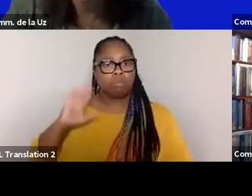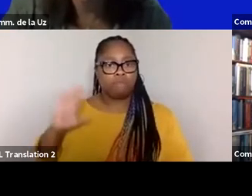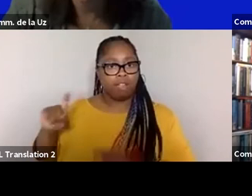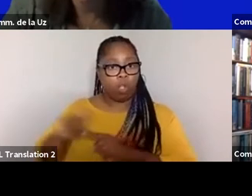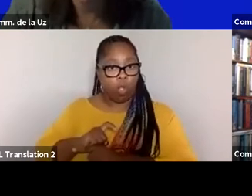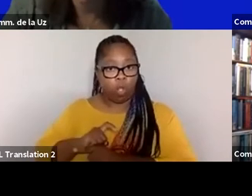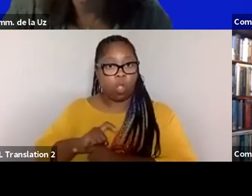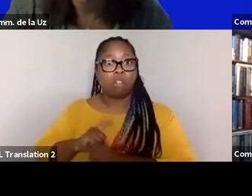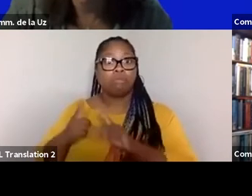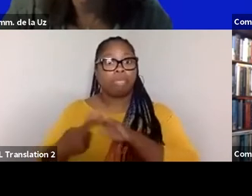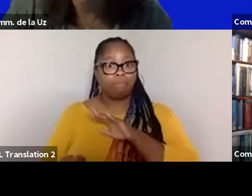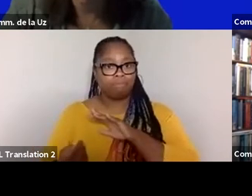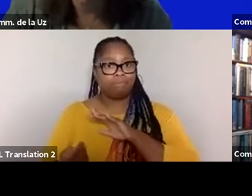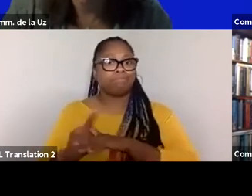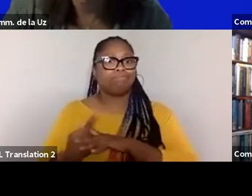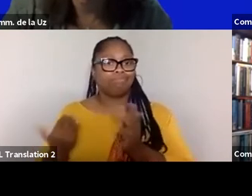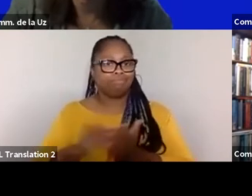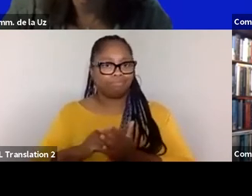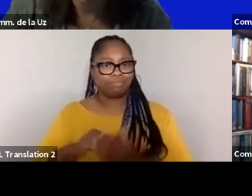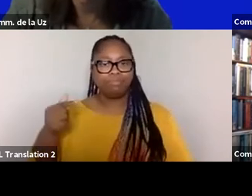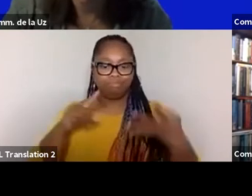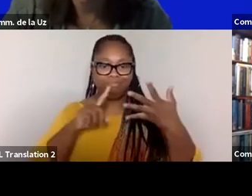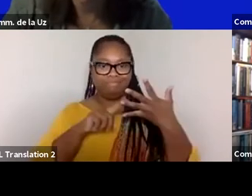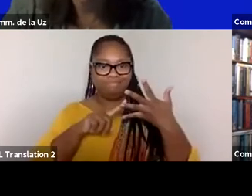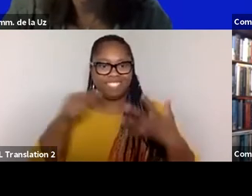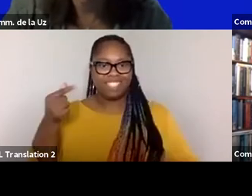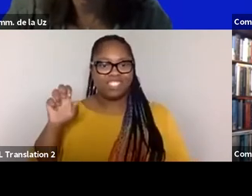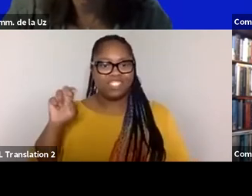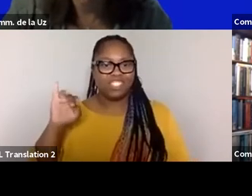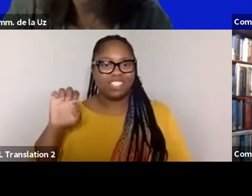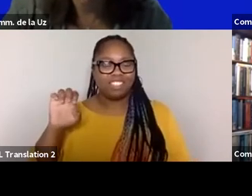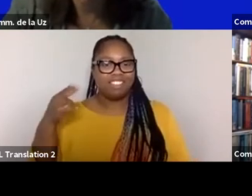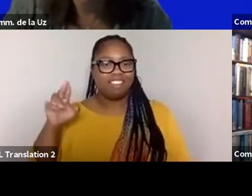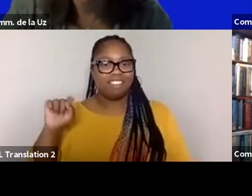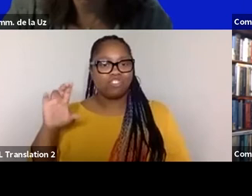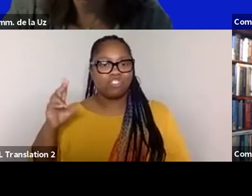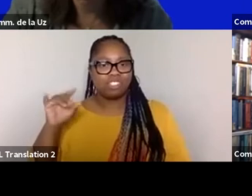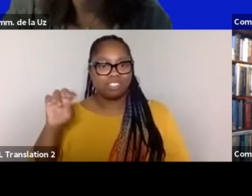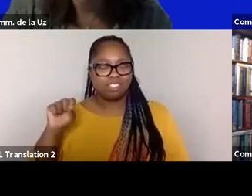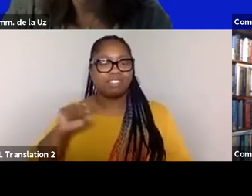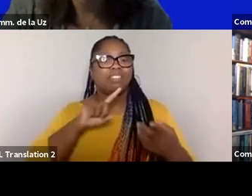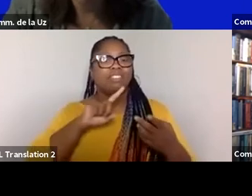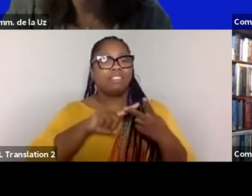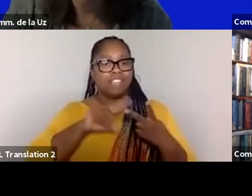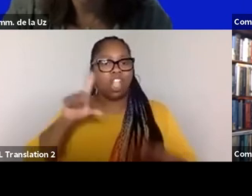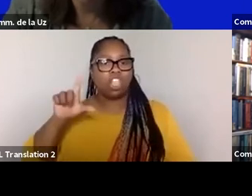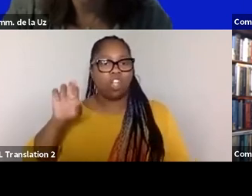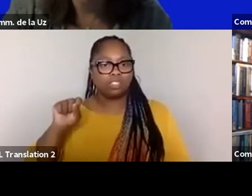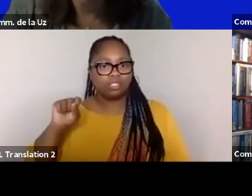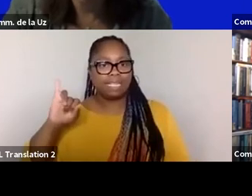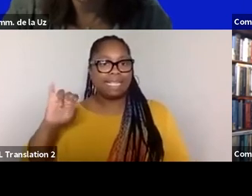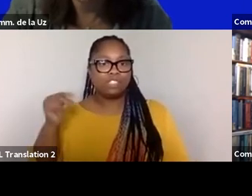room. It's Jeannie Hutchins and Lars Engstrom. All